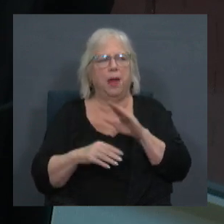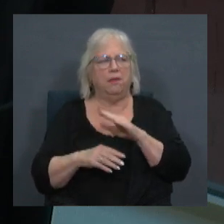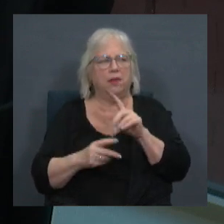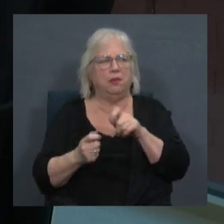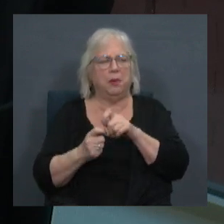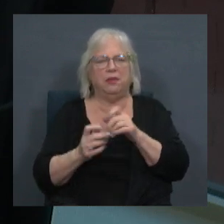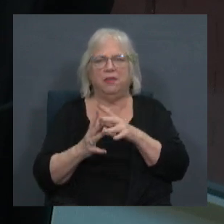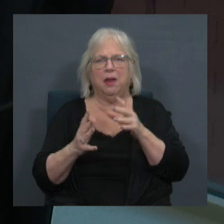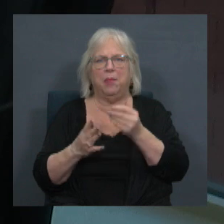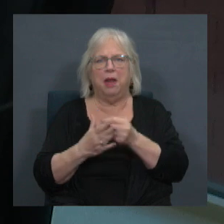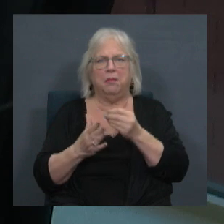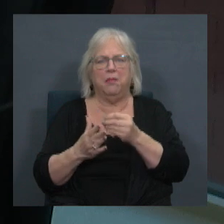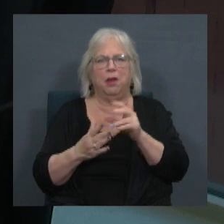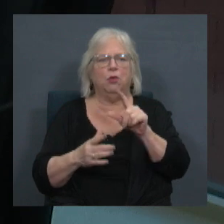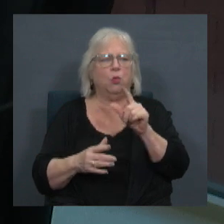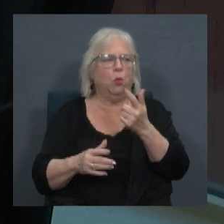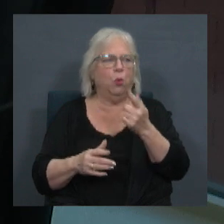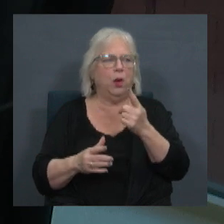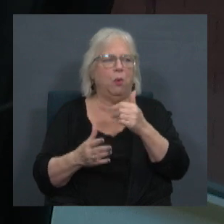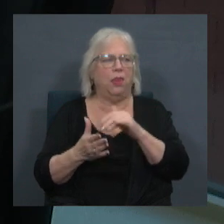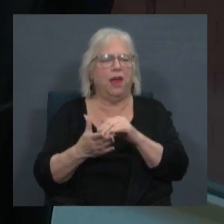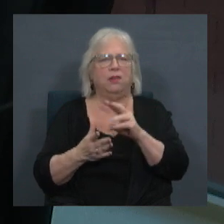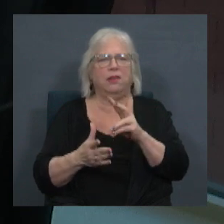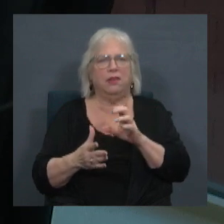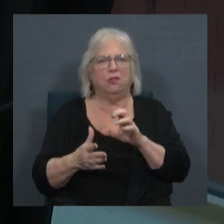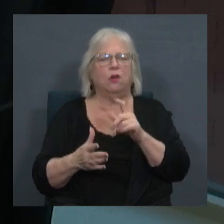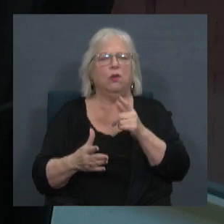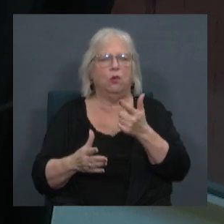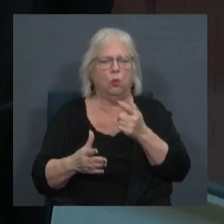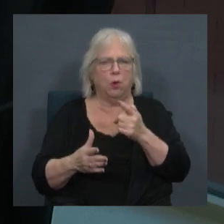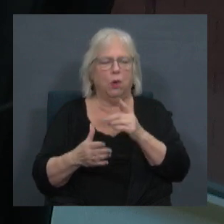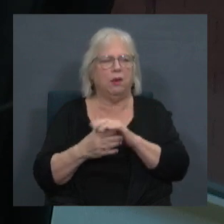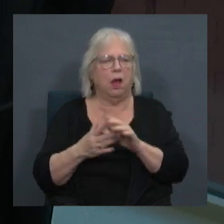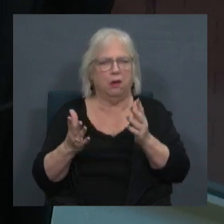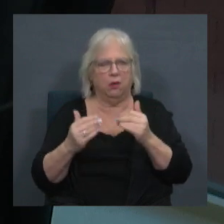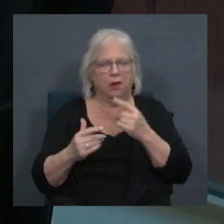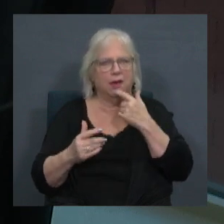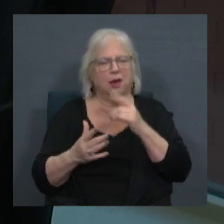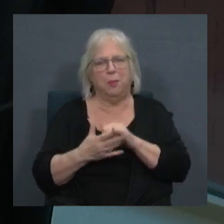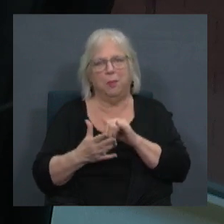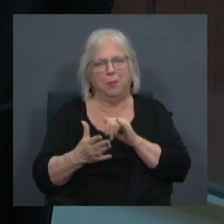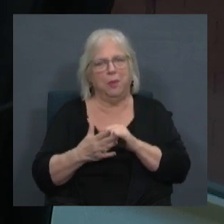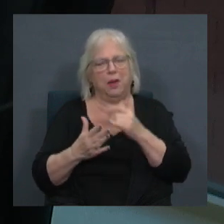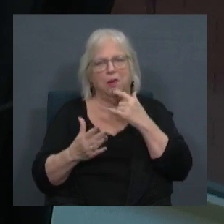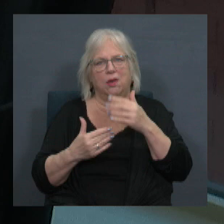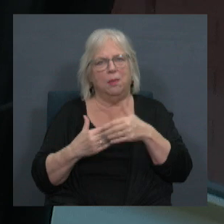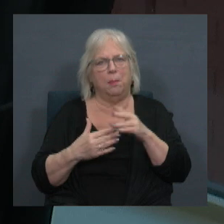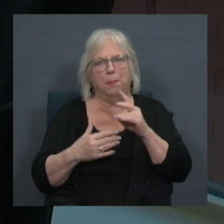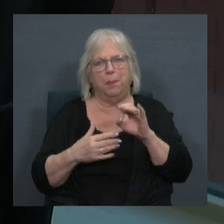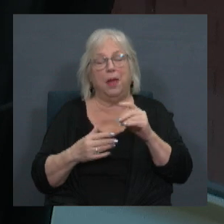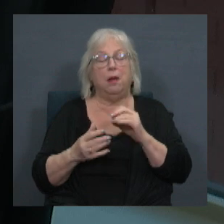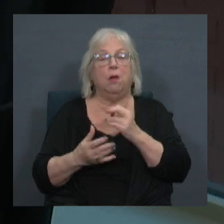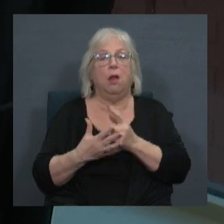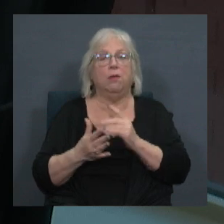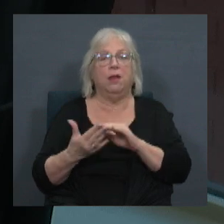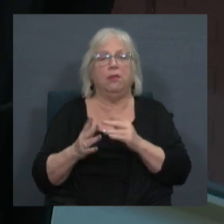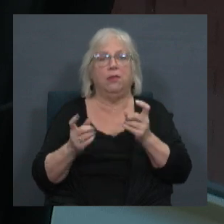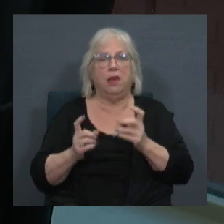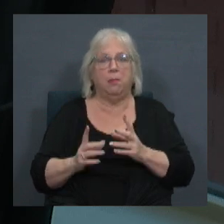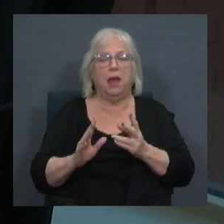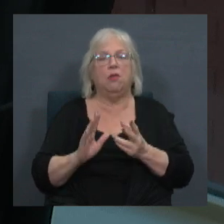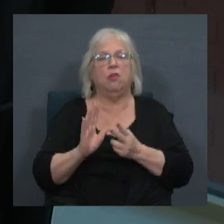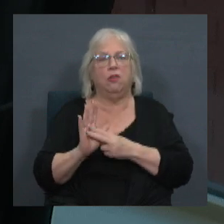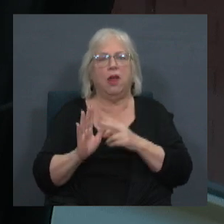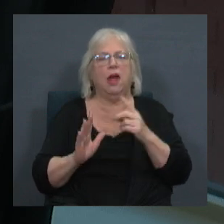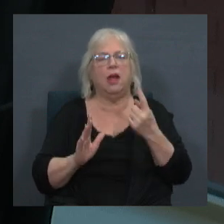$21,641 plus applicable taxes and fees and for other purposes. An ordinance to declare it impractical and unfeasible to bid to authorize the city manager to enter into a